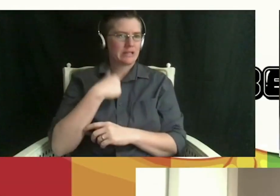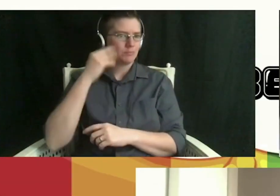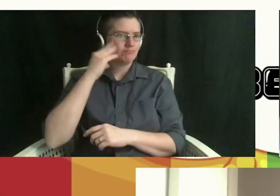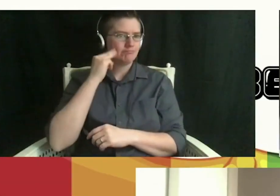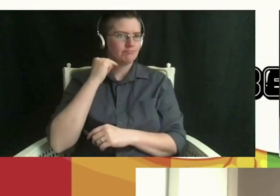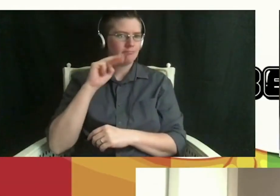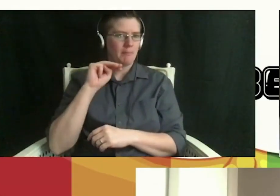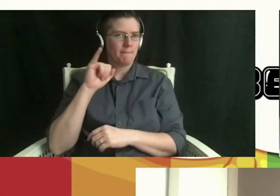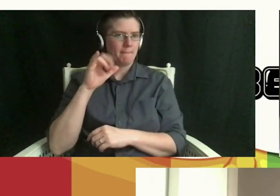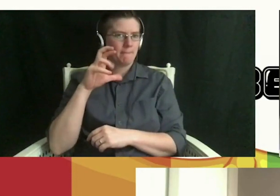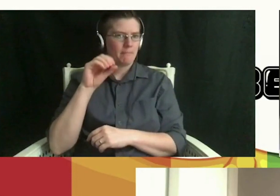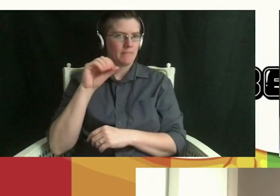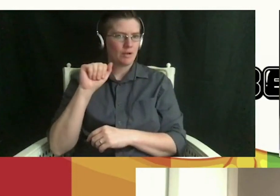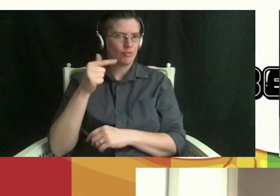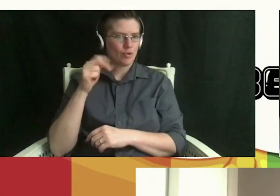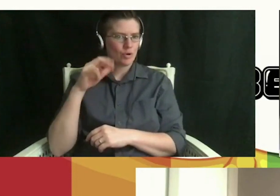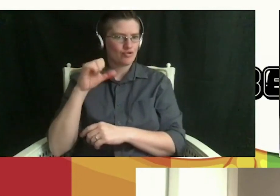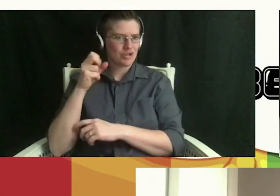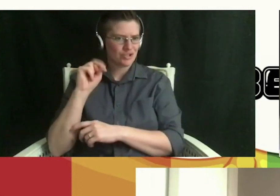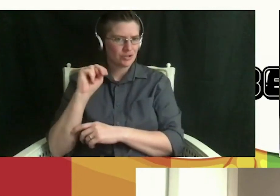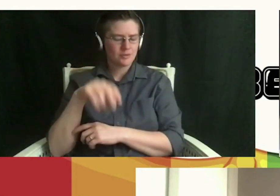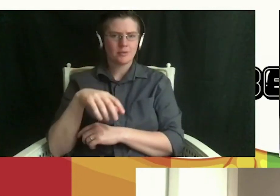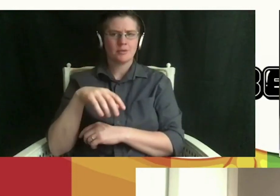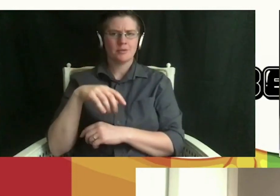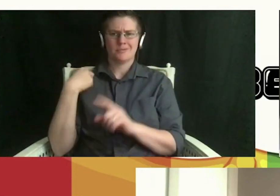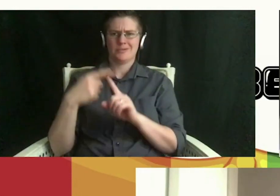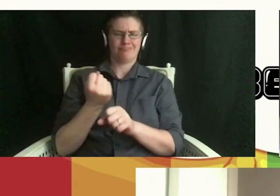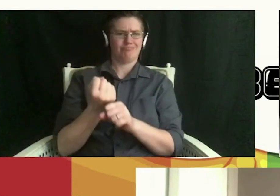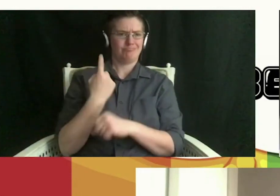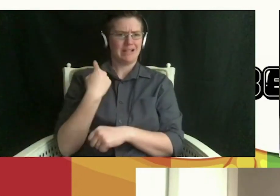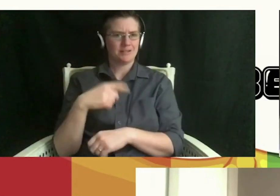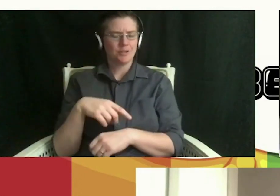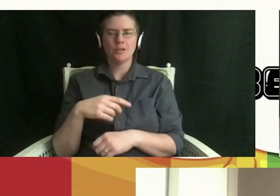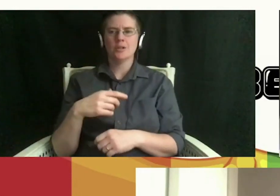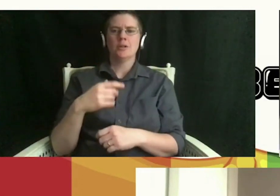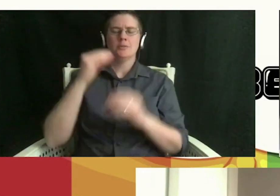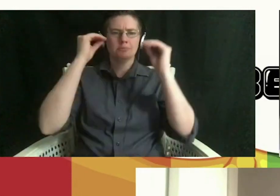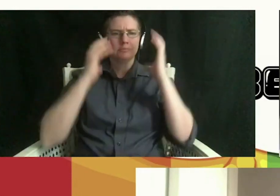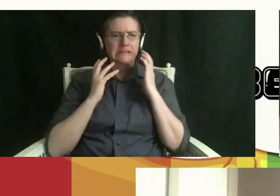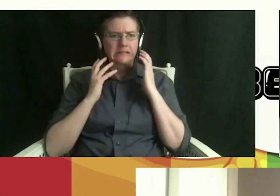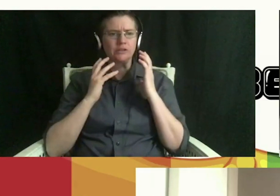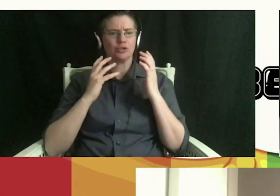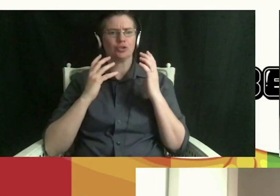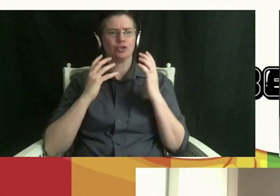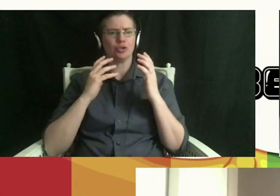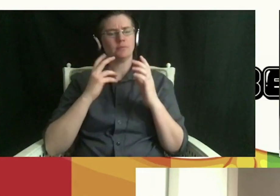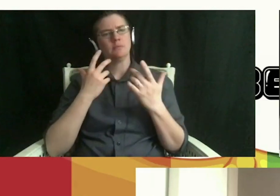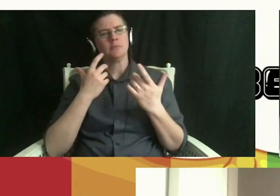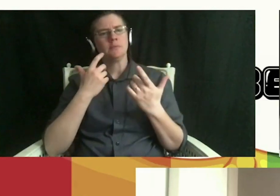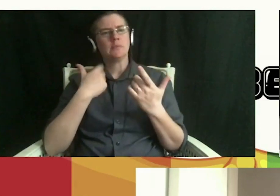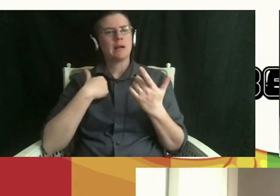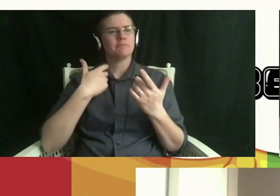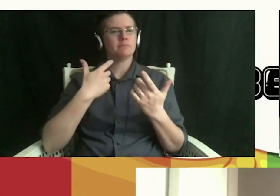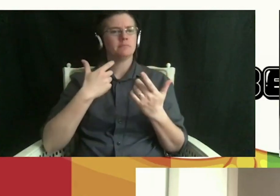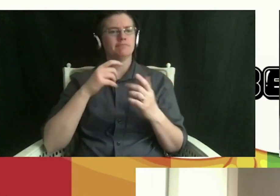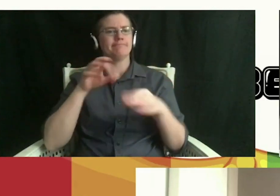last year, when one of my teachers had a lesson about it and had us write a paper. And like one thing many people don't know